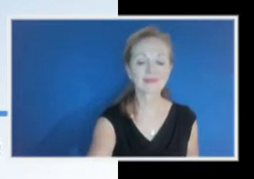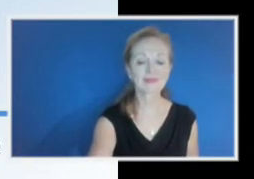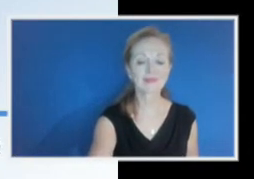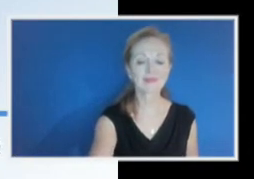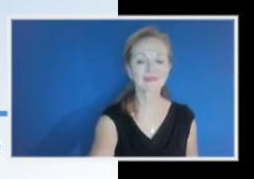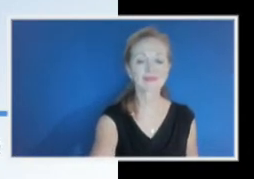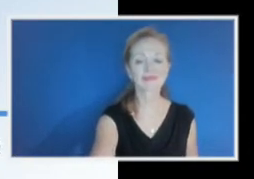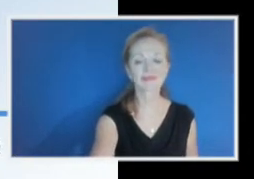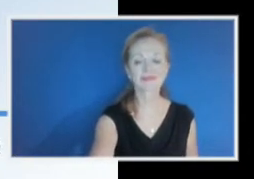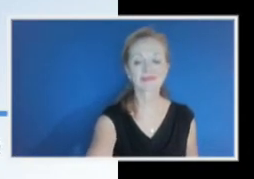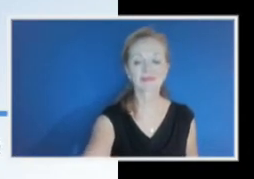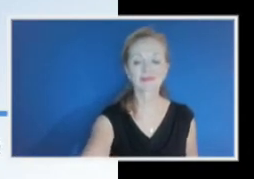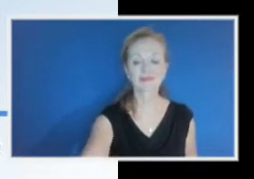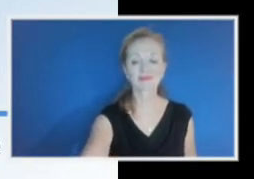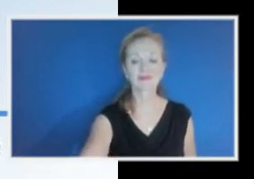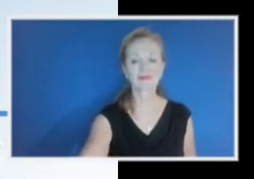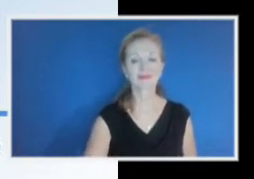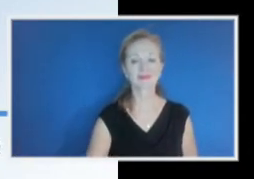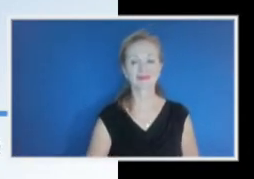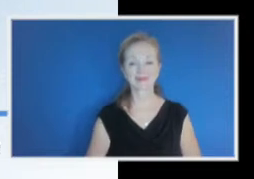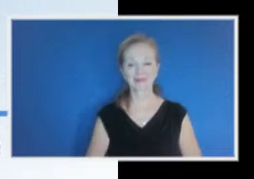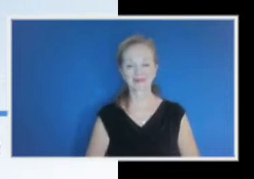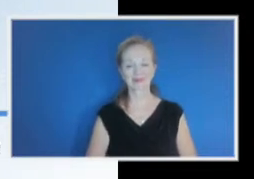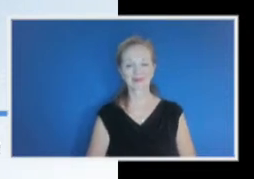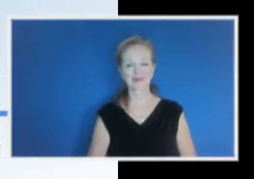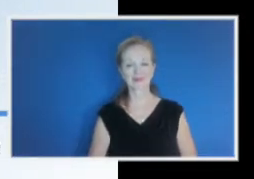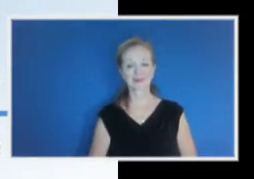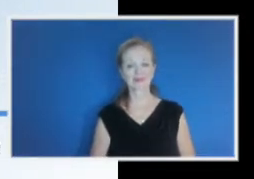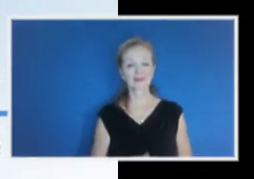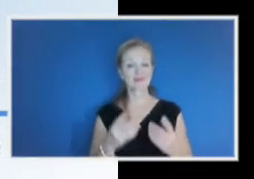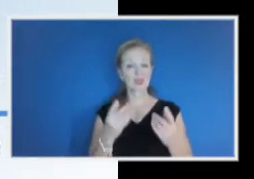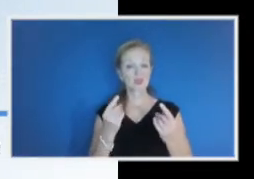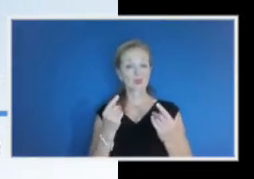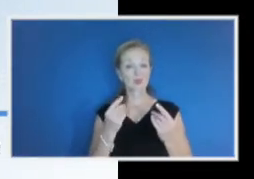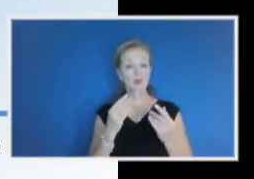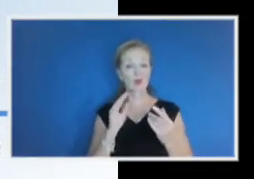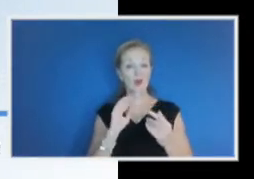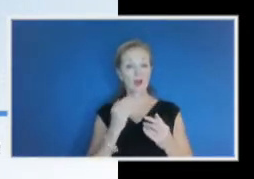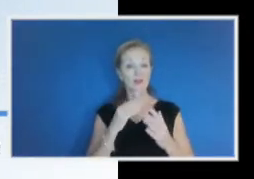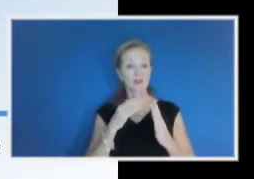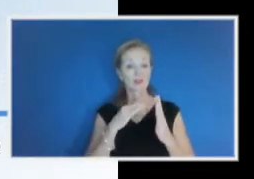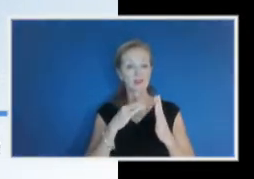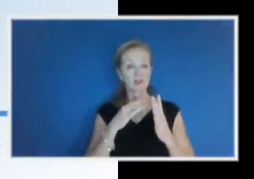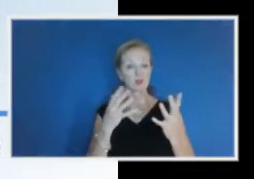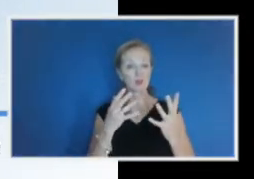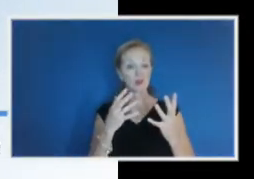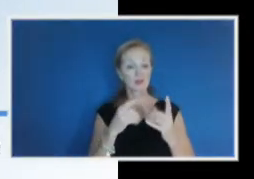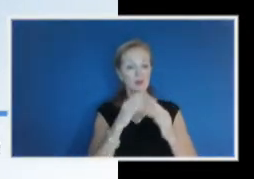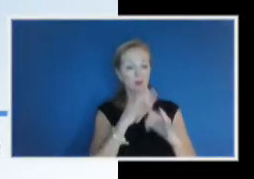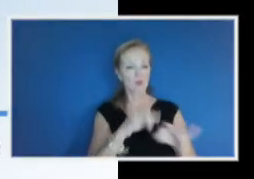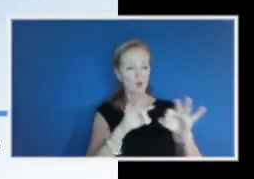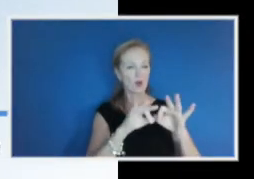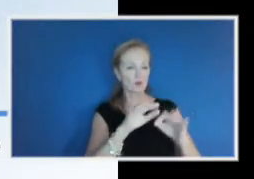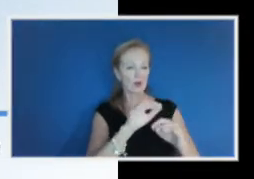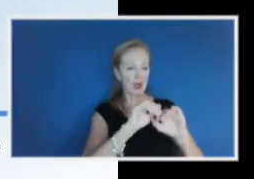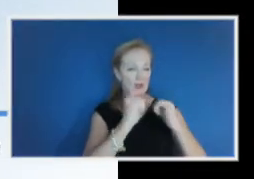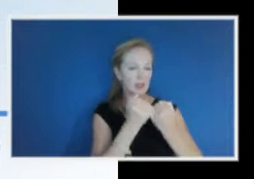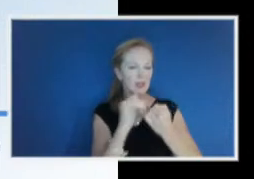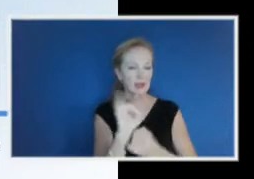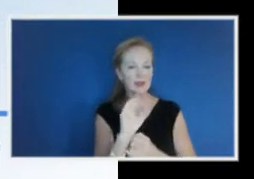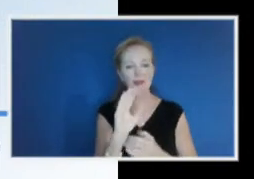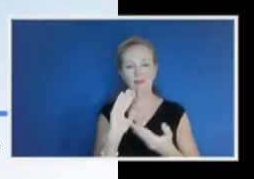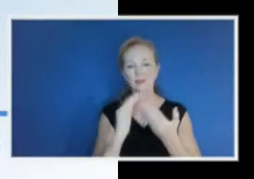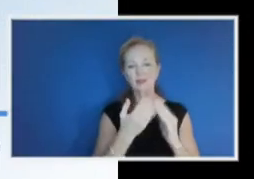So one of the things that we do in our studies, because we think it's important for an agency like the City of Charlotte that has had